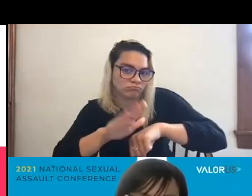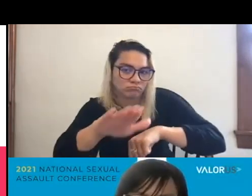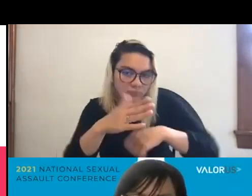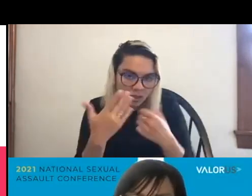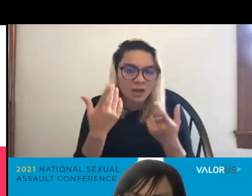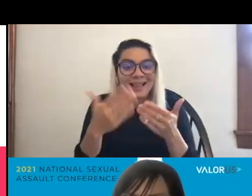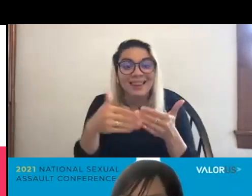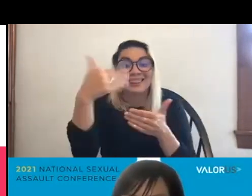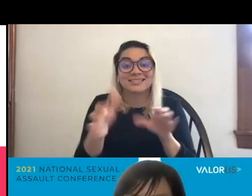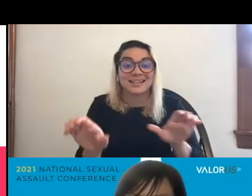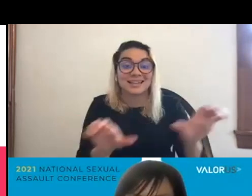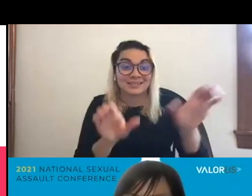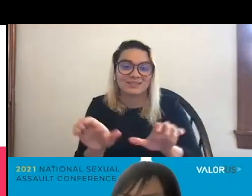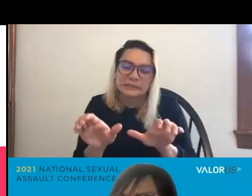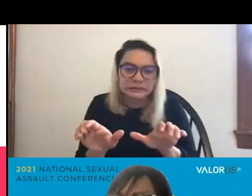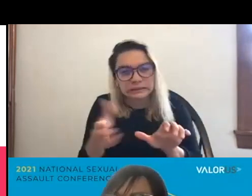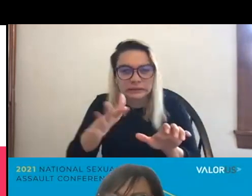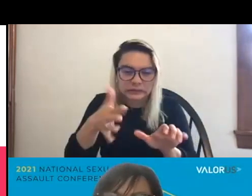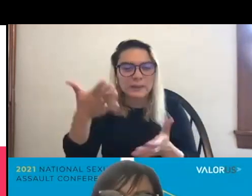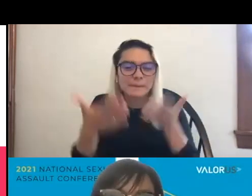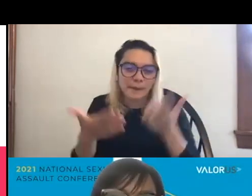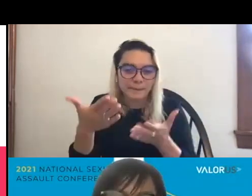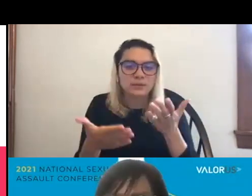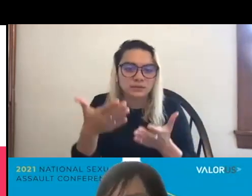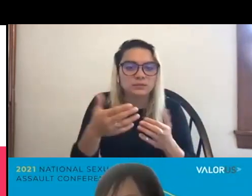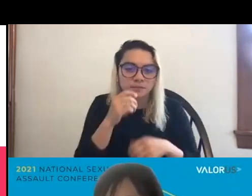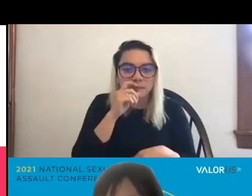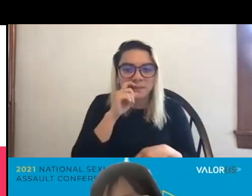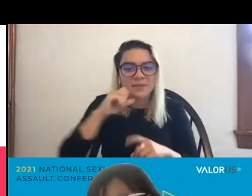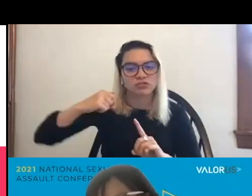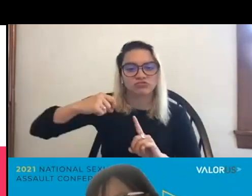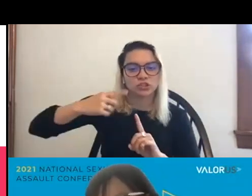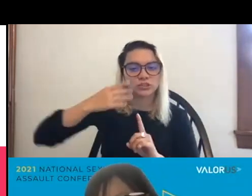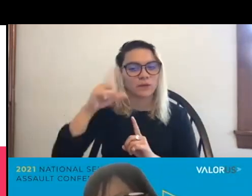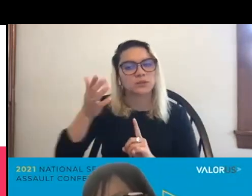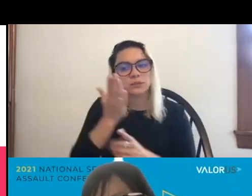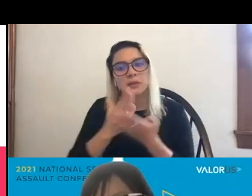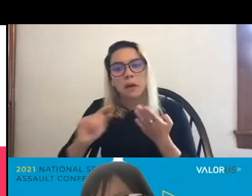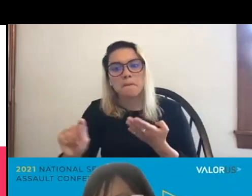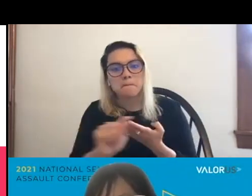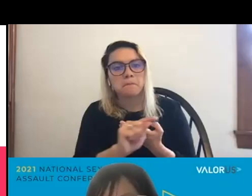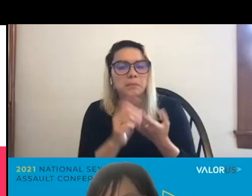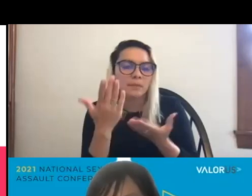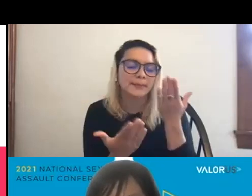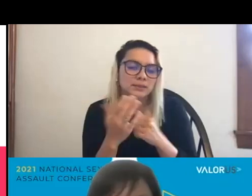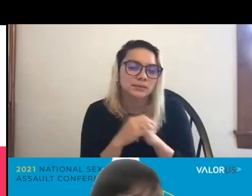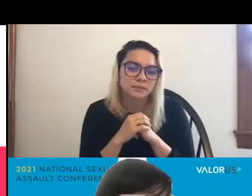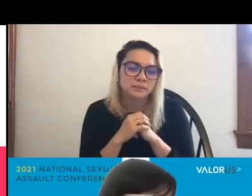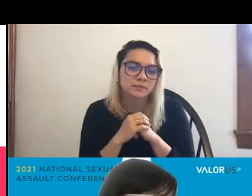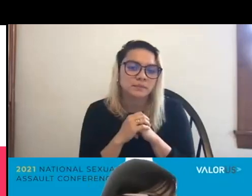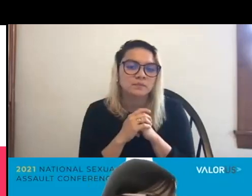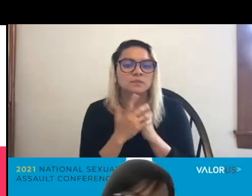activity that we're about to do, it may be triggering for some people. It involves looking at